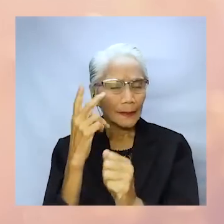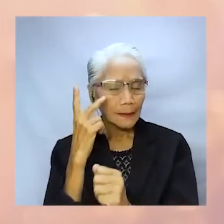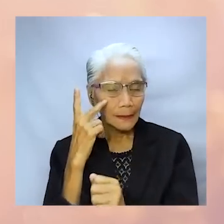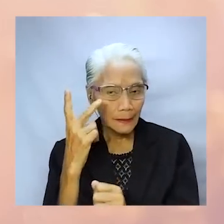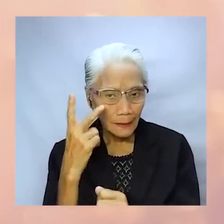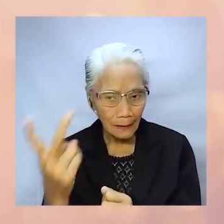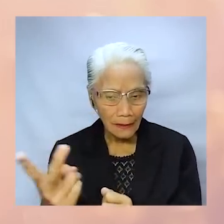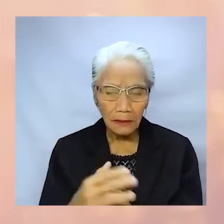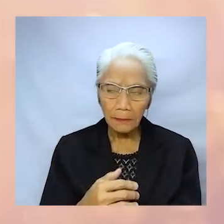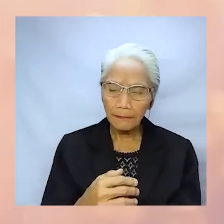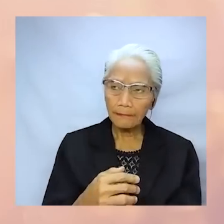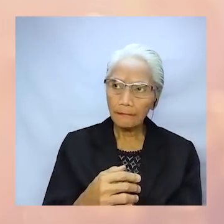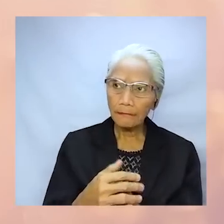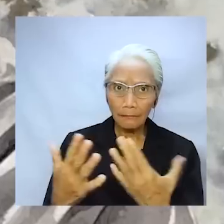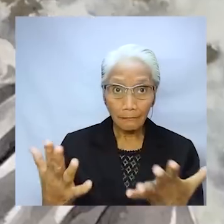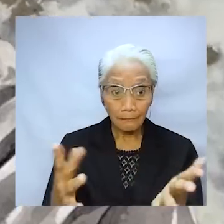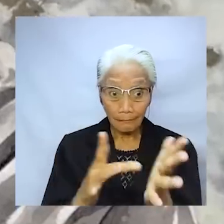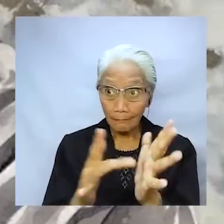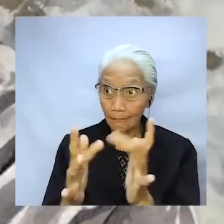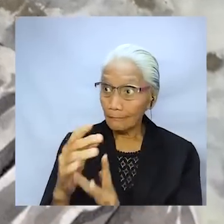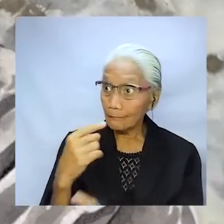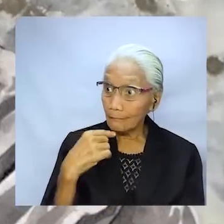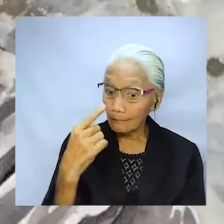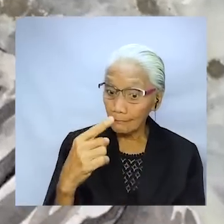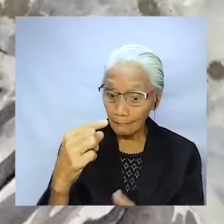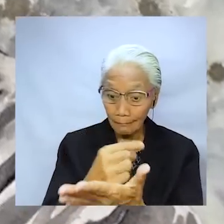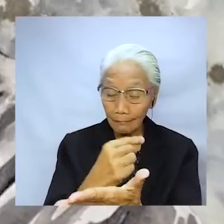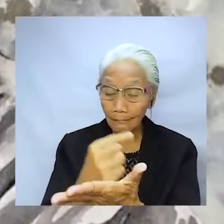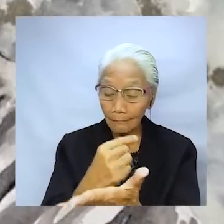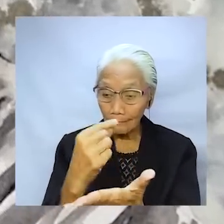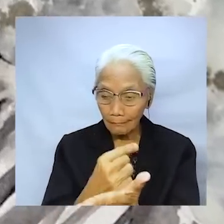Jesus said in the Gospel,